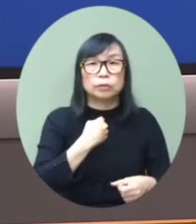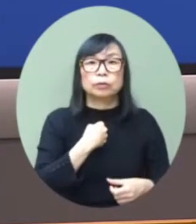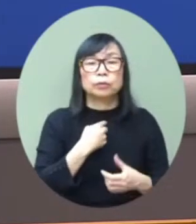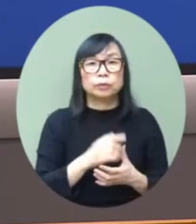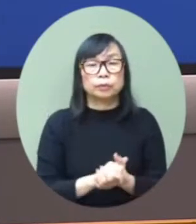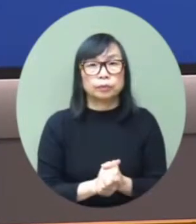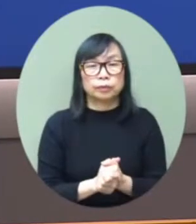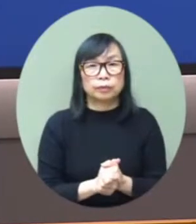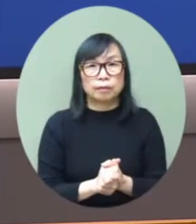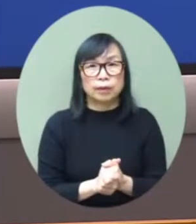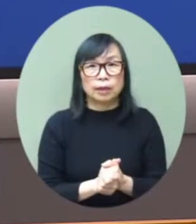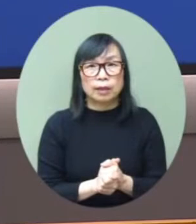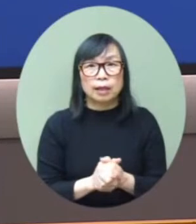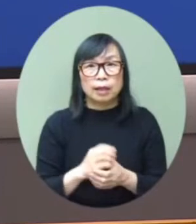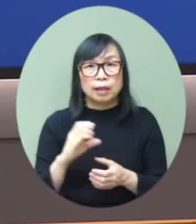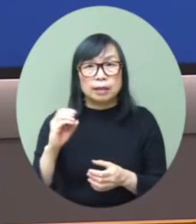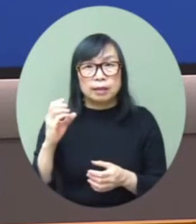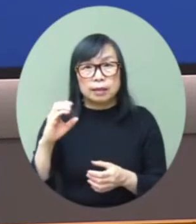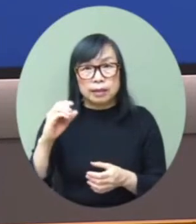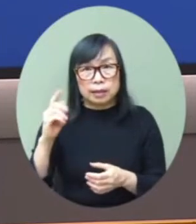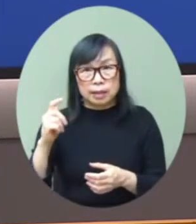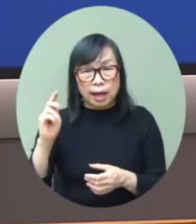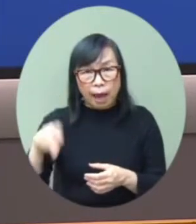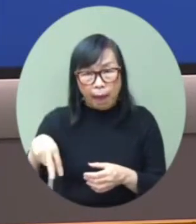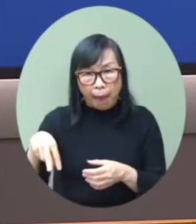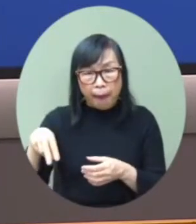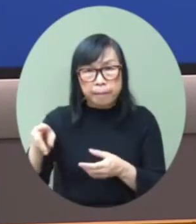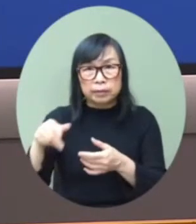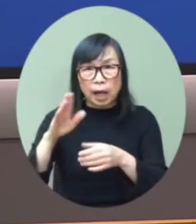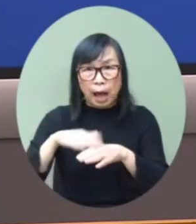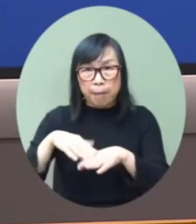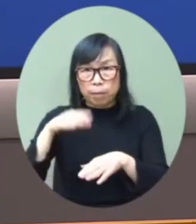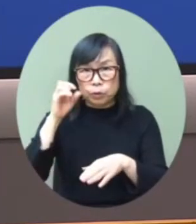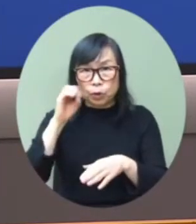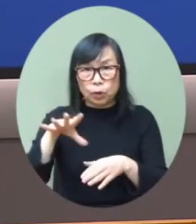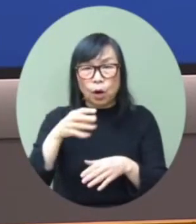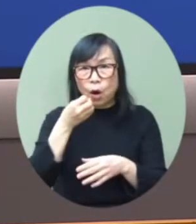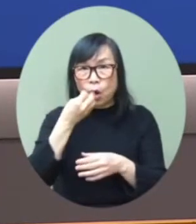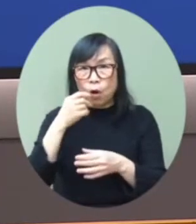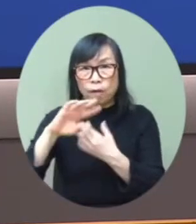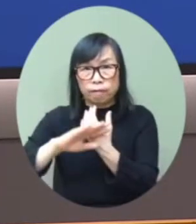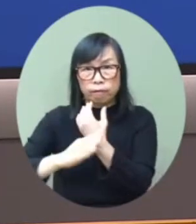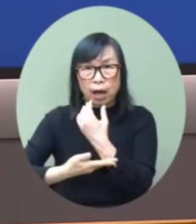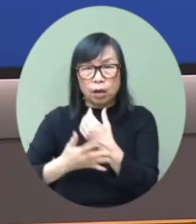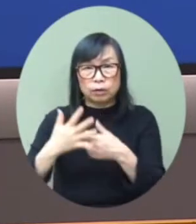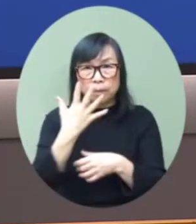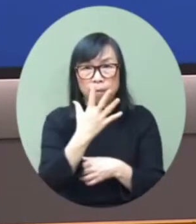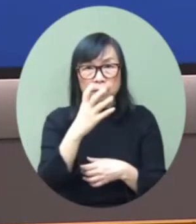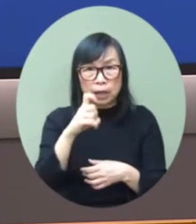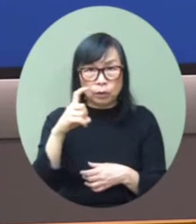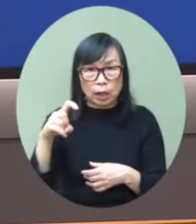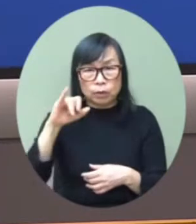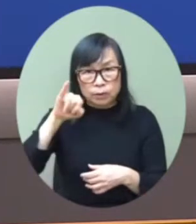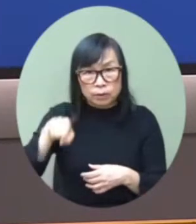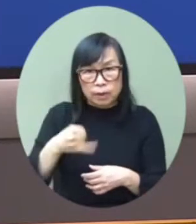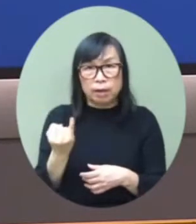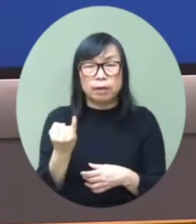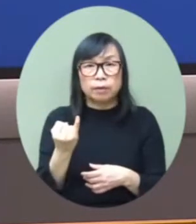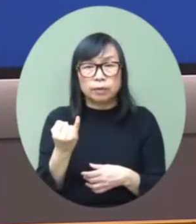either by getting same-day tickets or obtaining prior online testing.